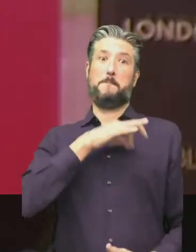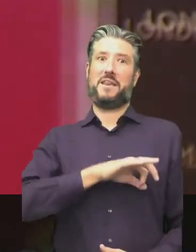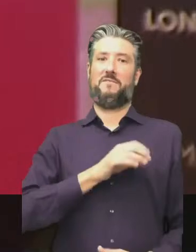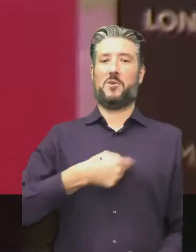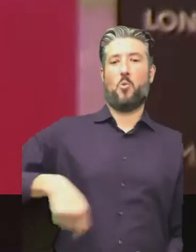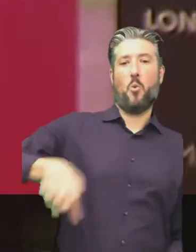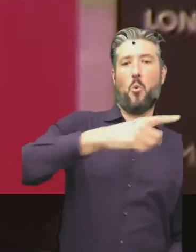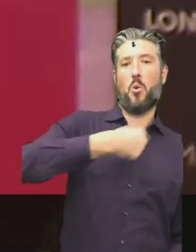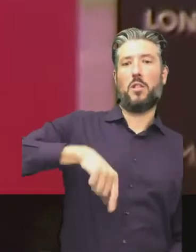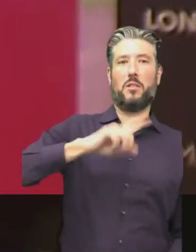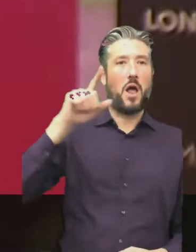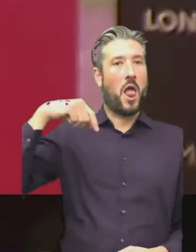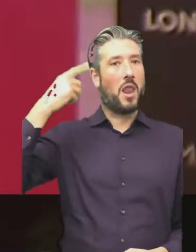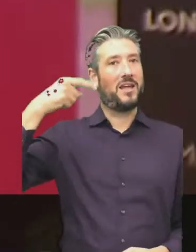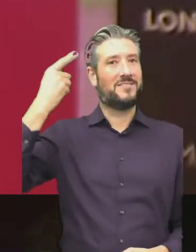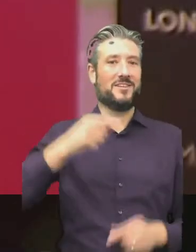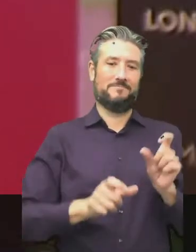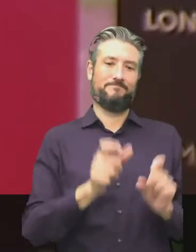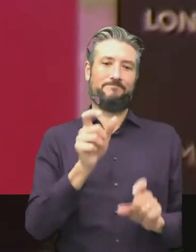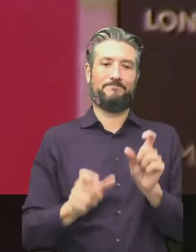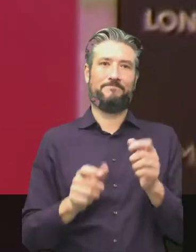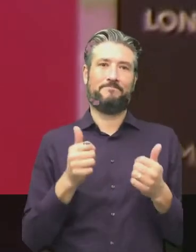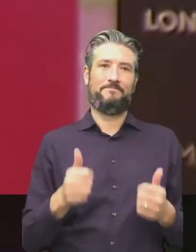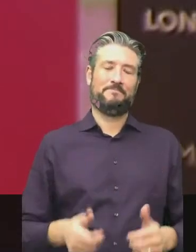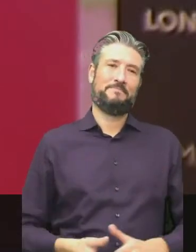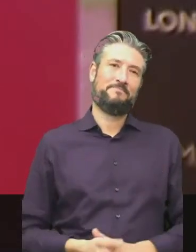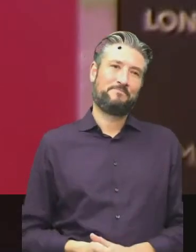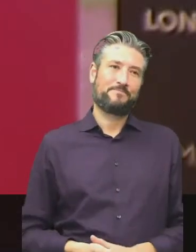much. Can I thank